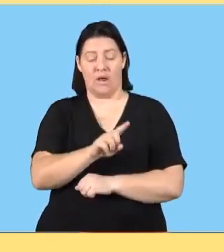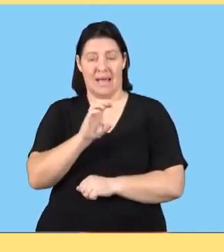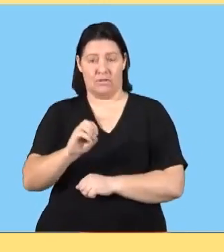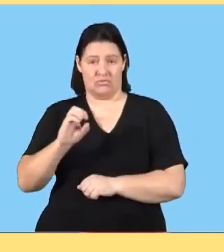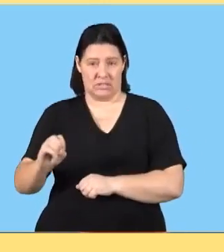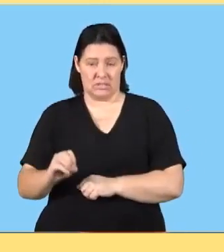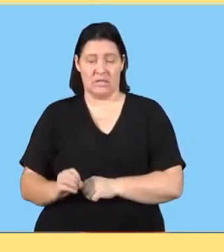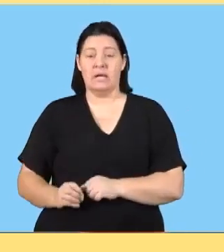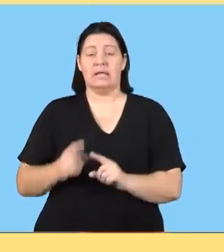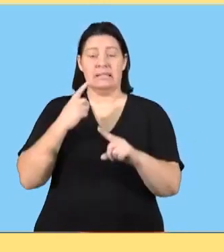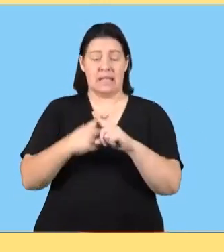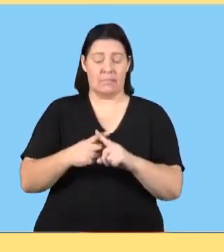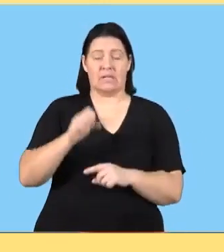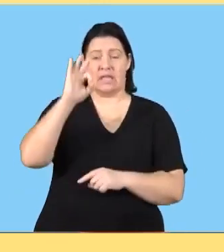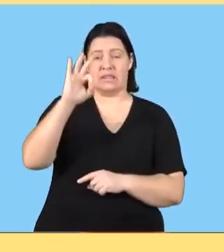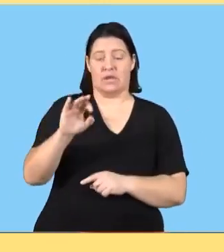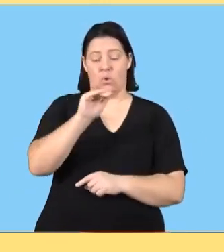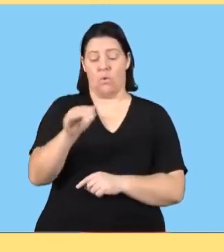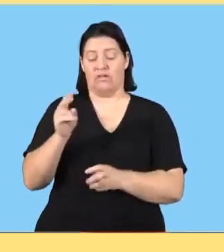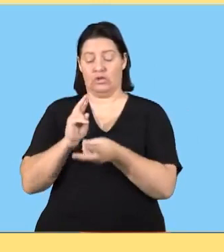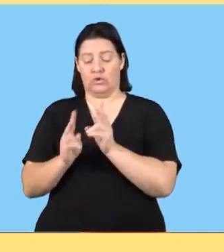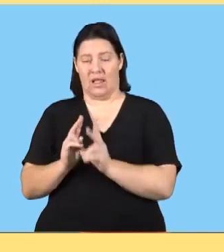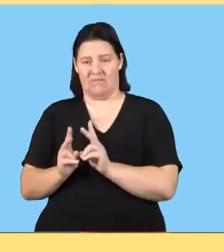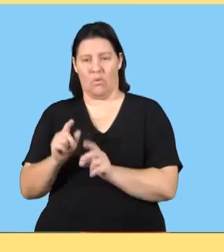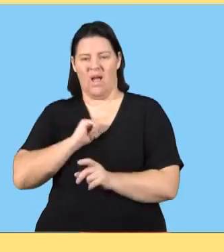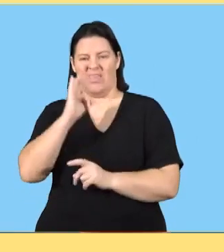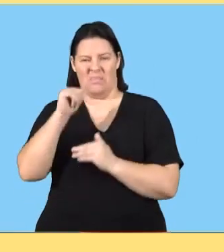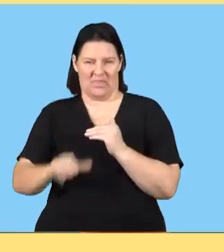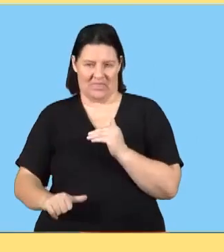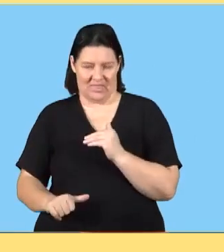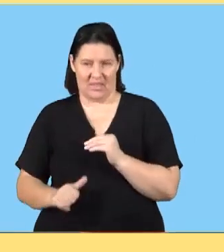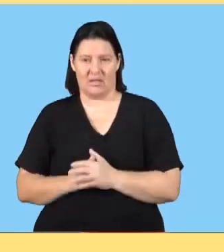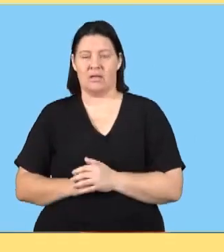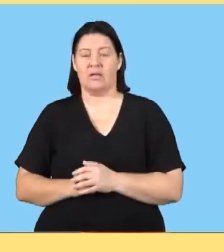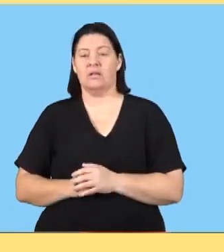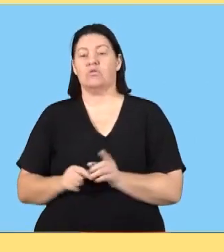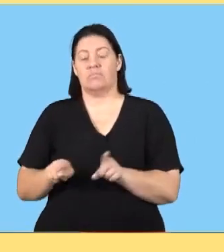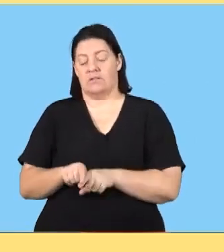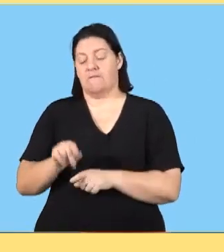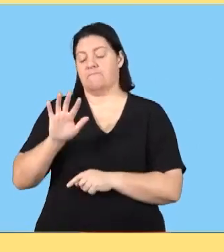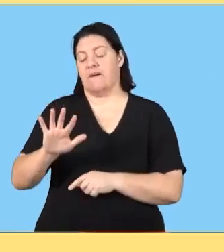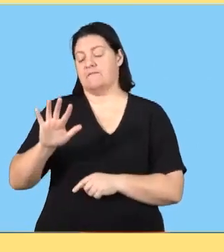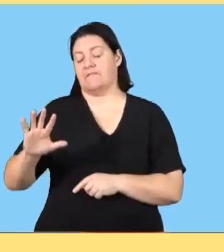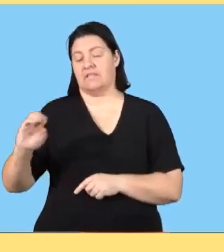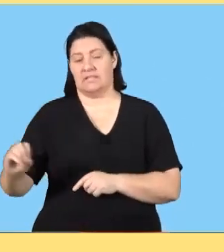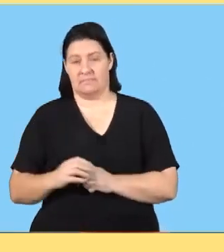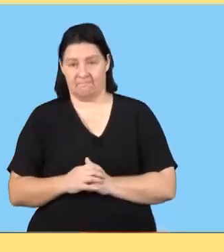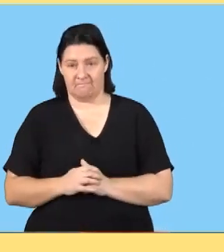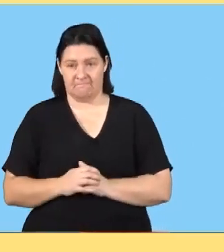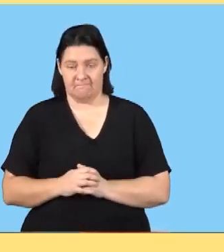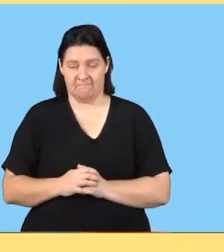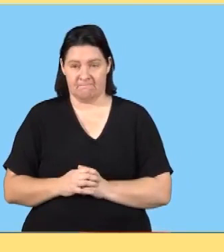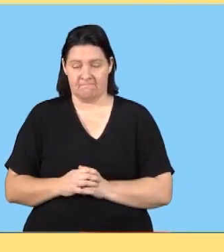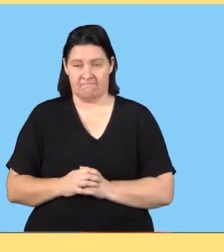by the interest, which is 10%, and then we have been owing for 3 months, hence 3 over 12